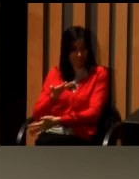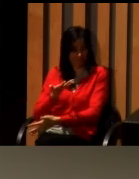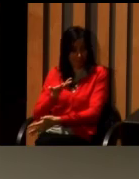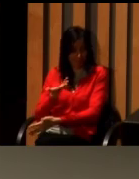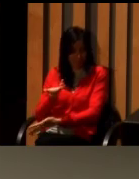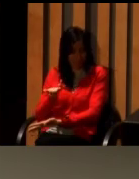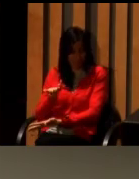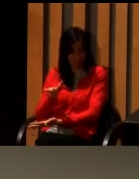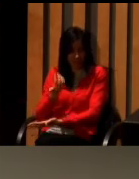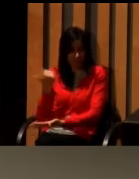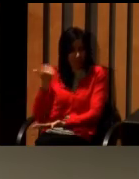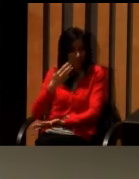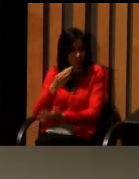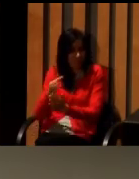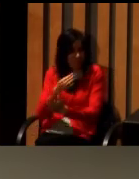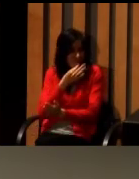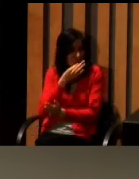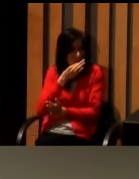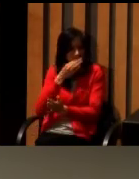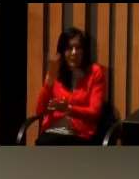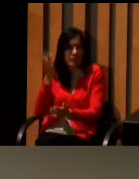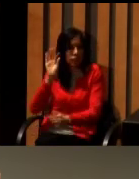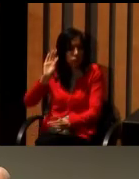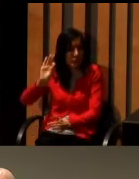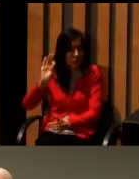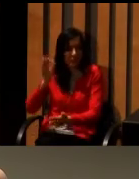Kai's an orator. I don't know what I'm doing up here.